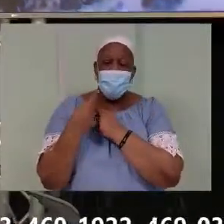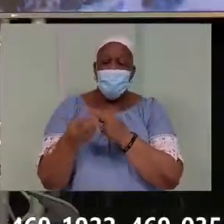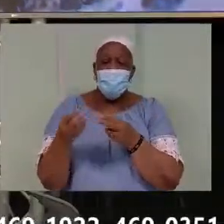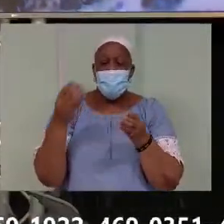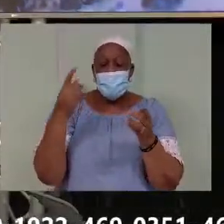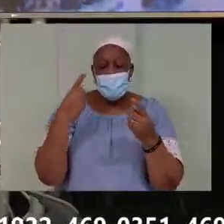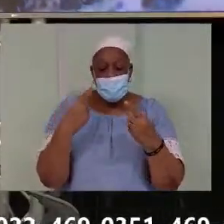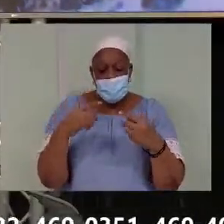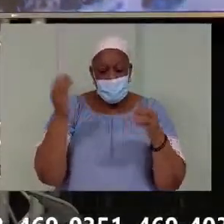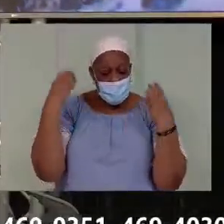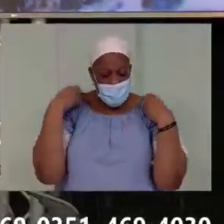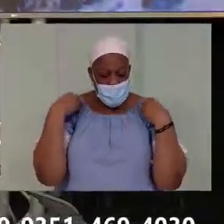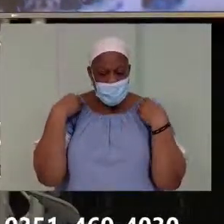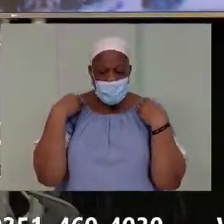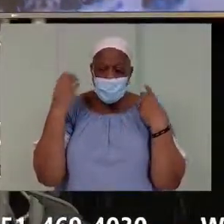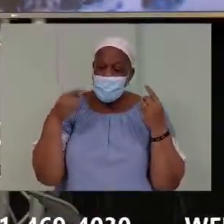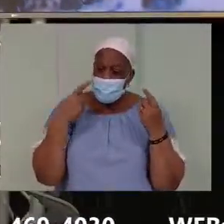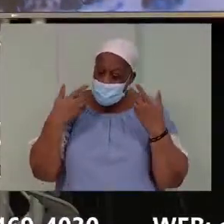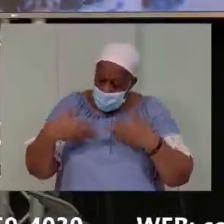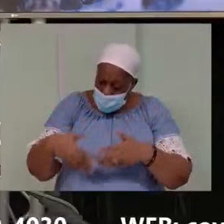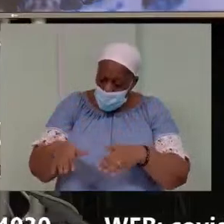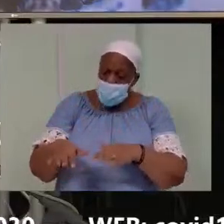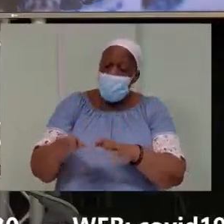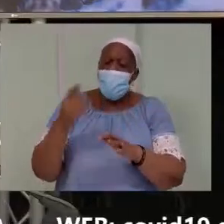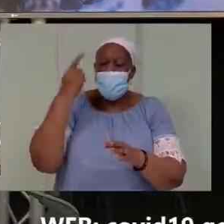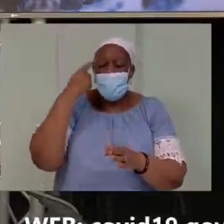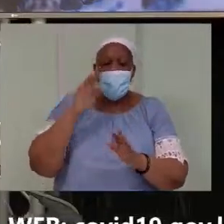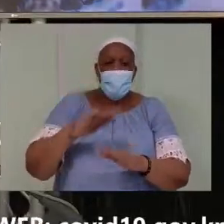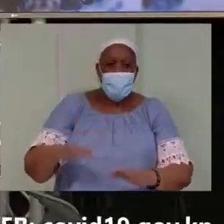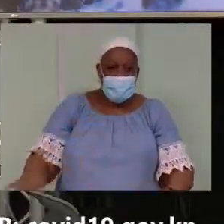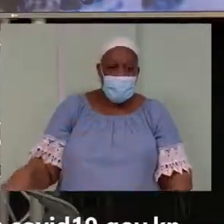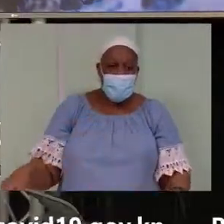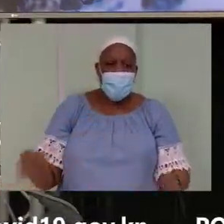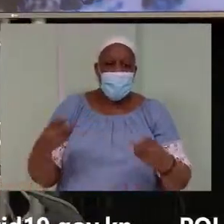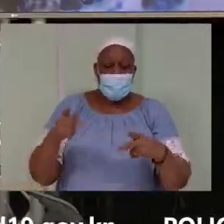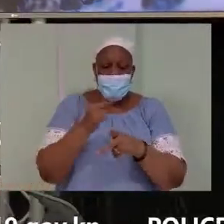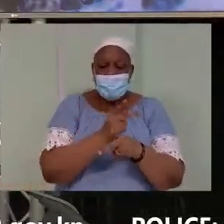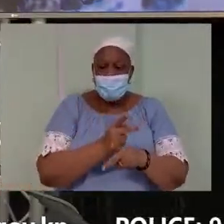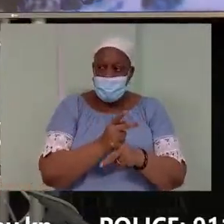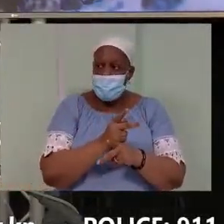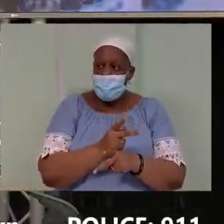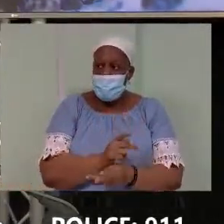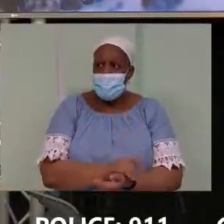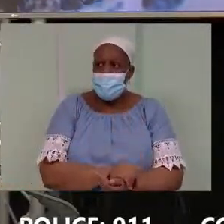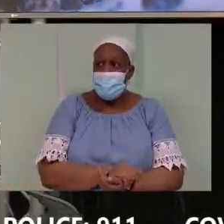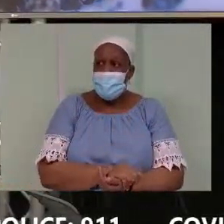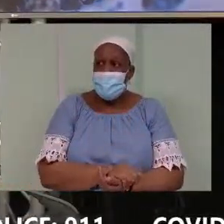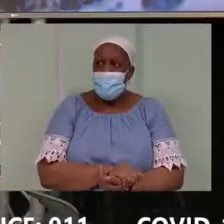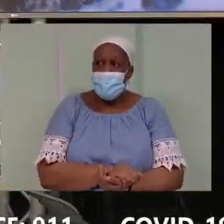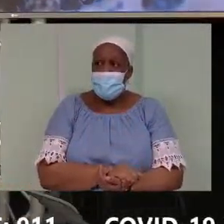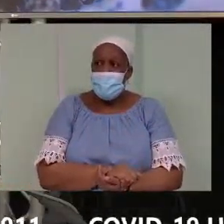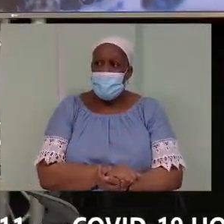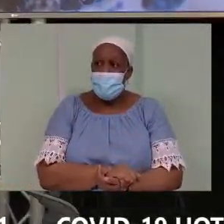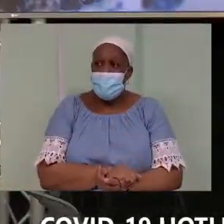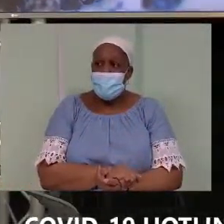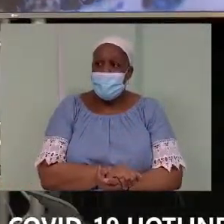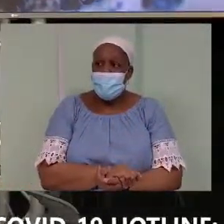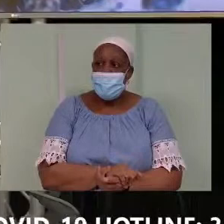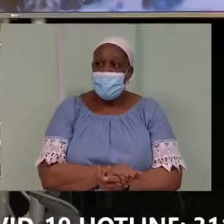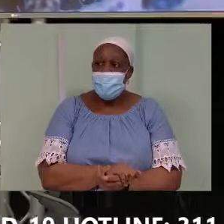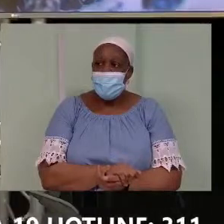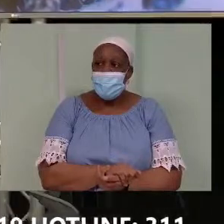the workers so that they can collect the children. In early childhood, we really cannot